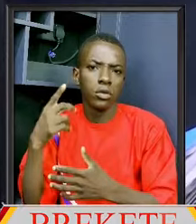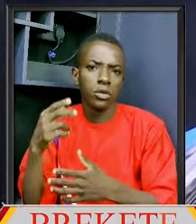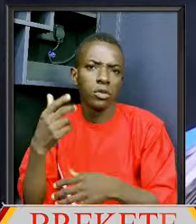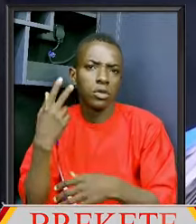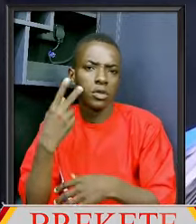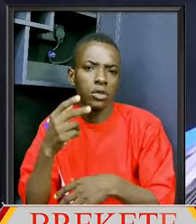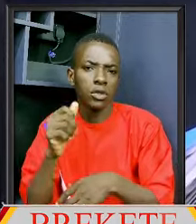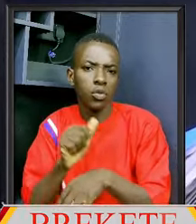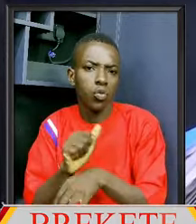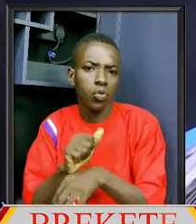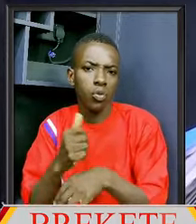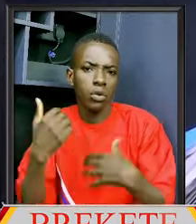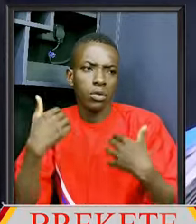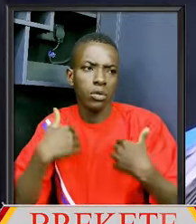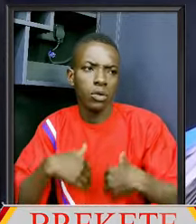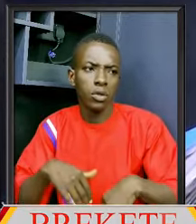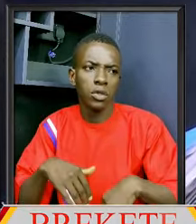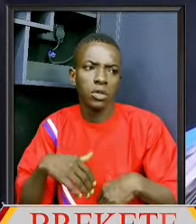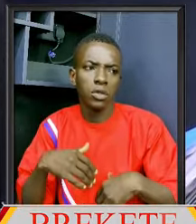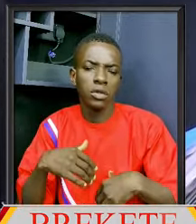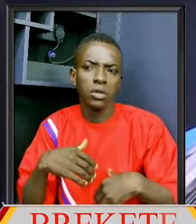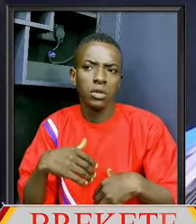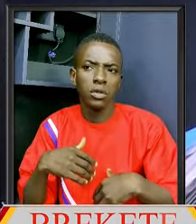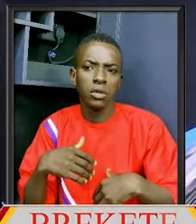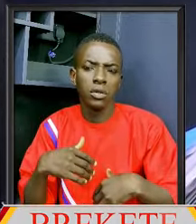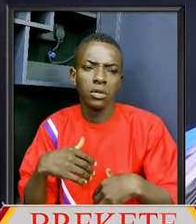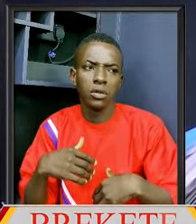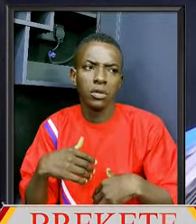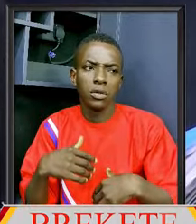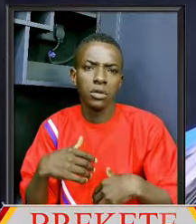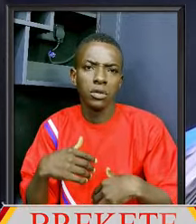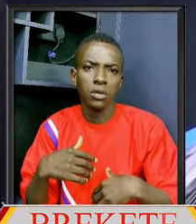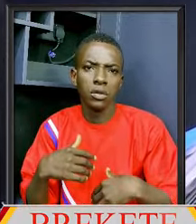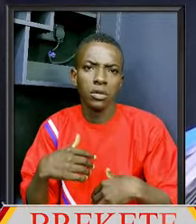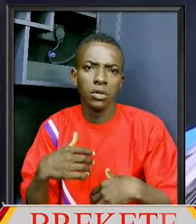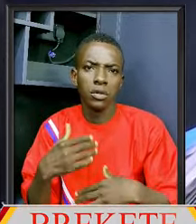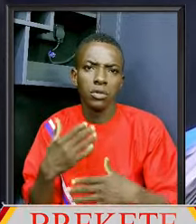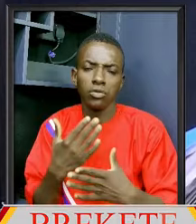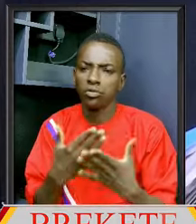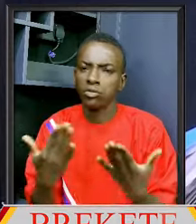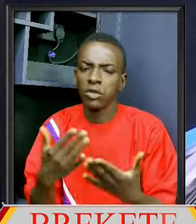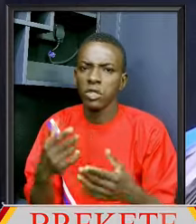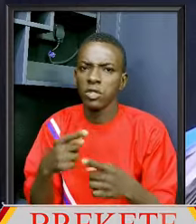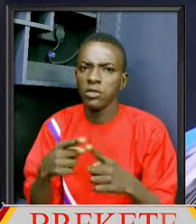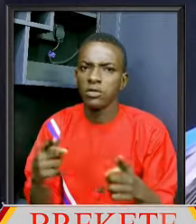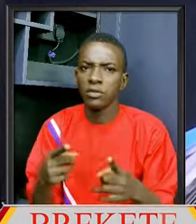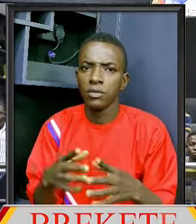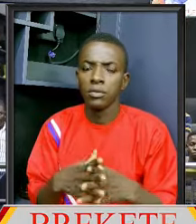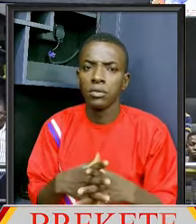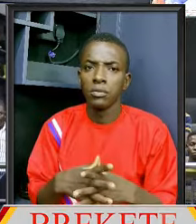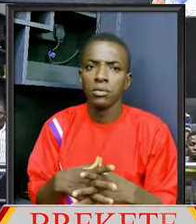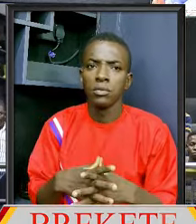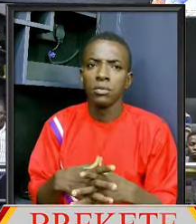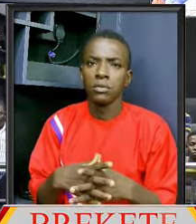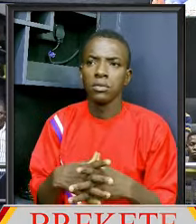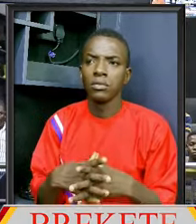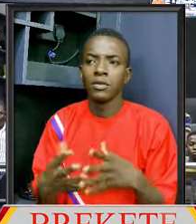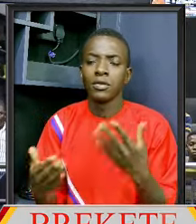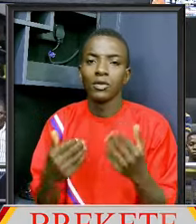look at the work coat they wear, is something different. Change the color. Okay, but